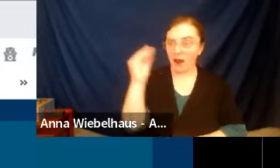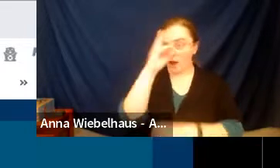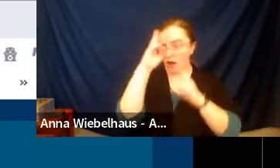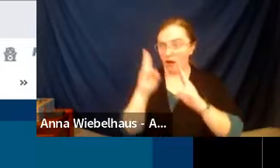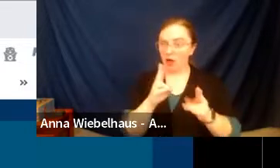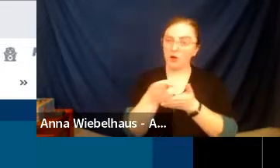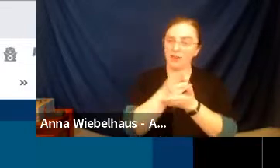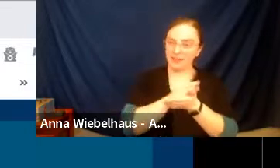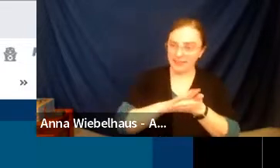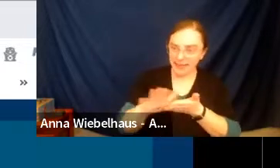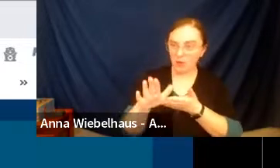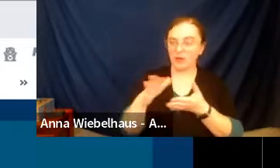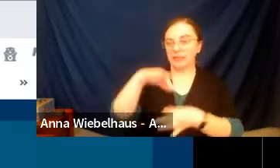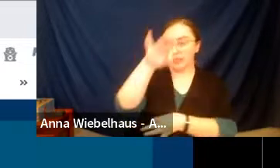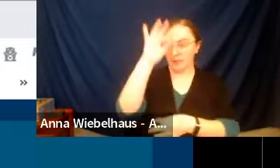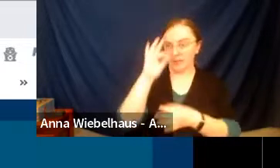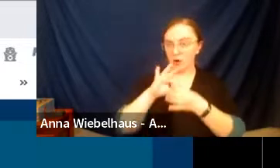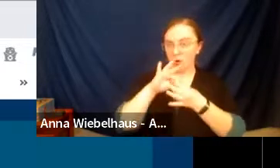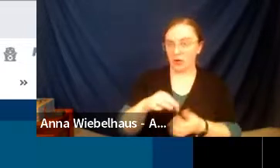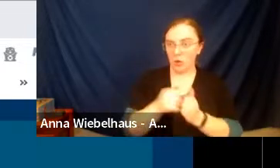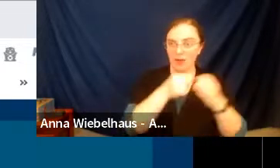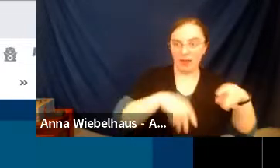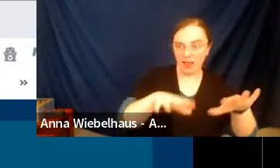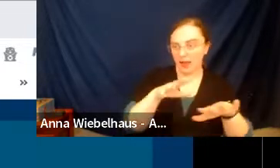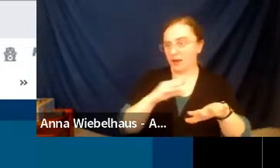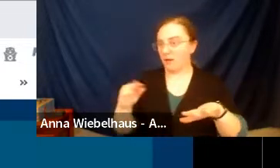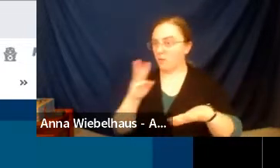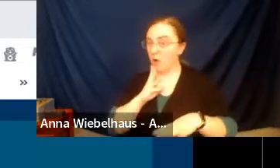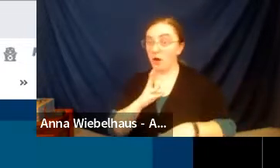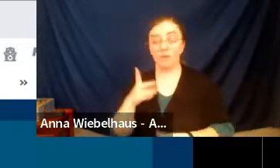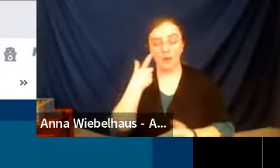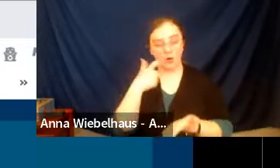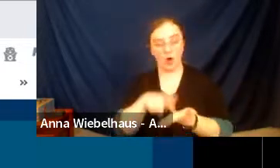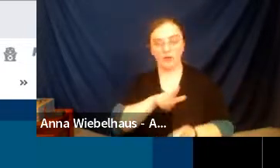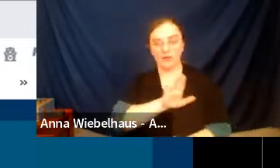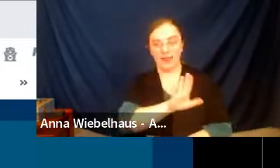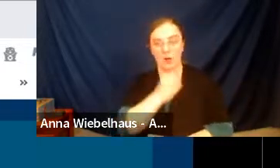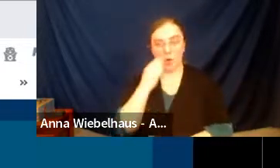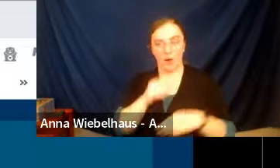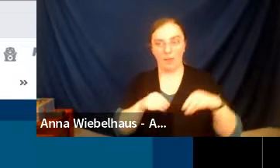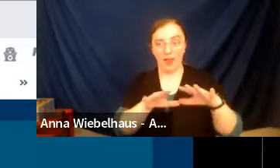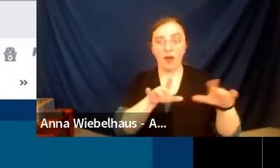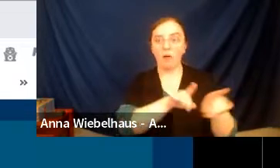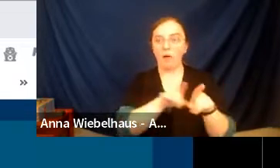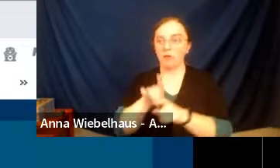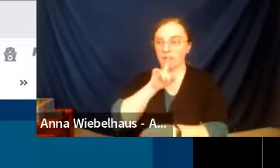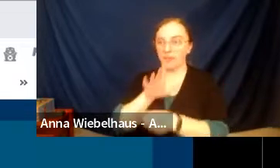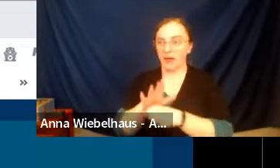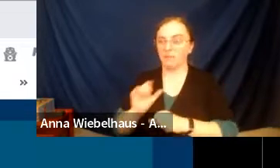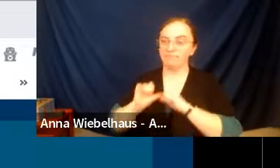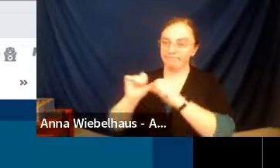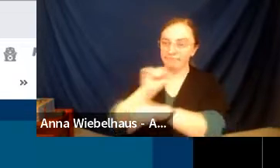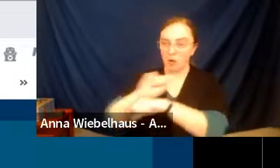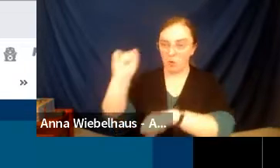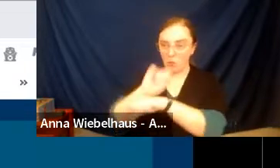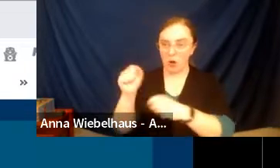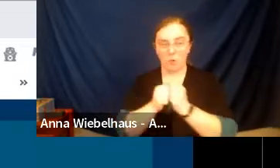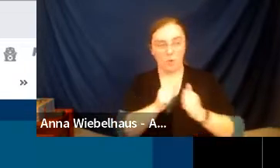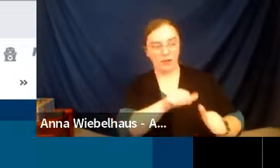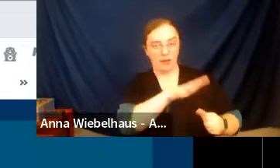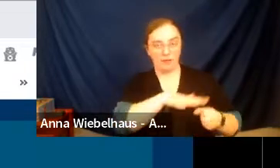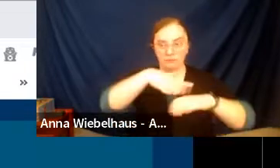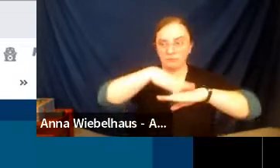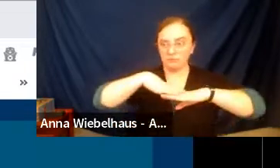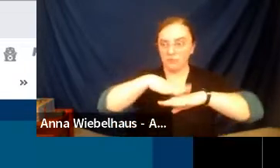sacred spiritual connection with the land and water. By acknowledging these homelands, we are also committed to working with tribal nations to further